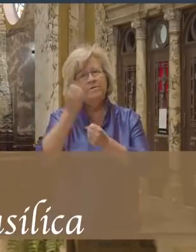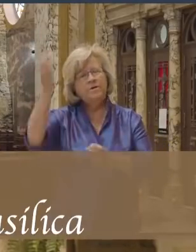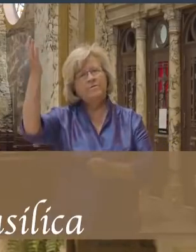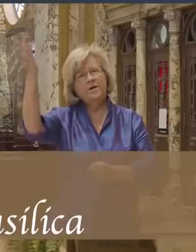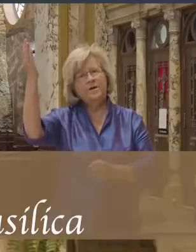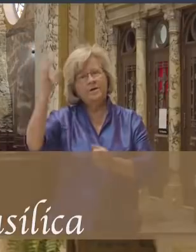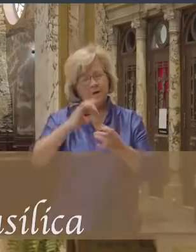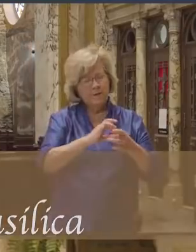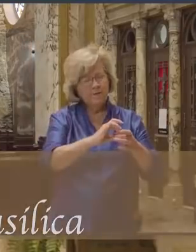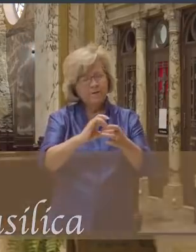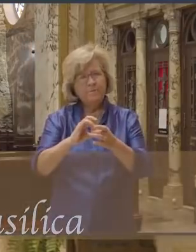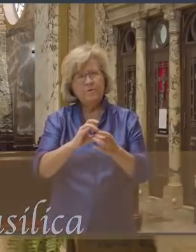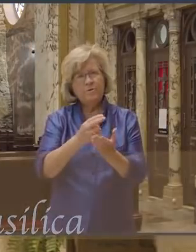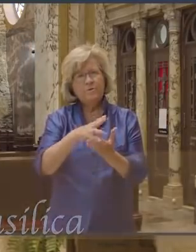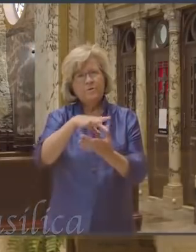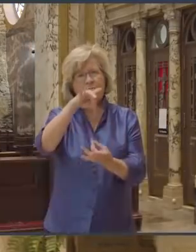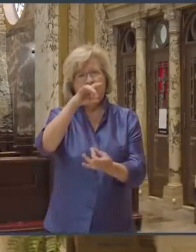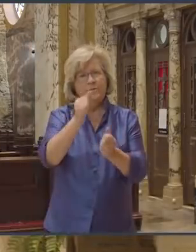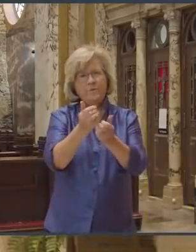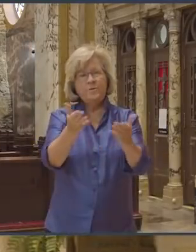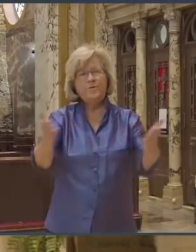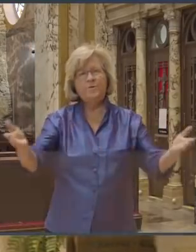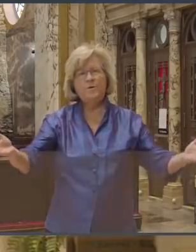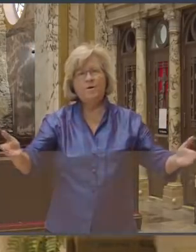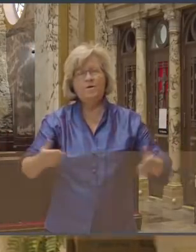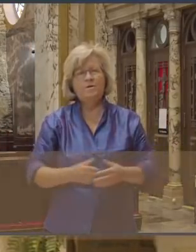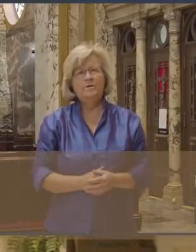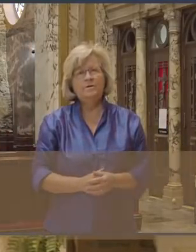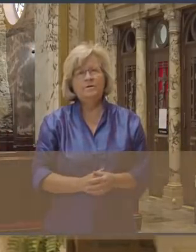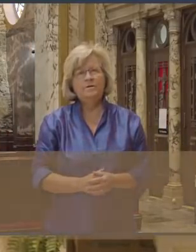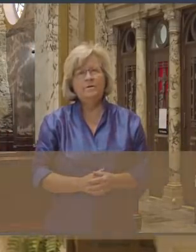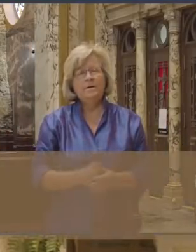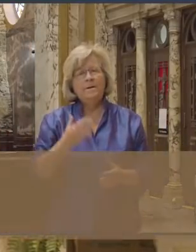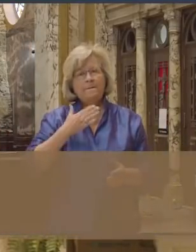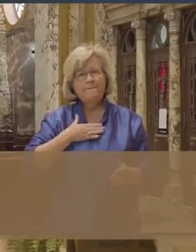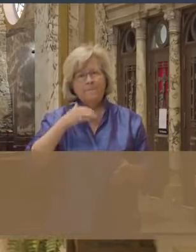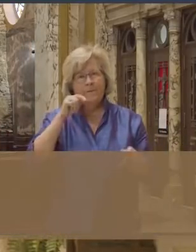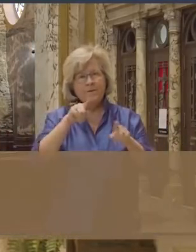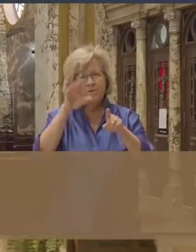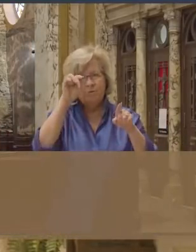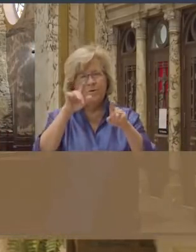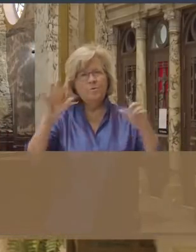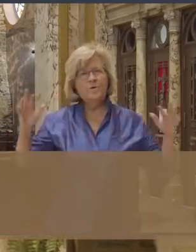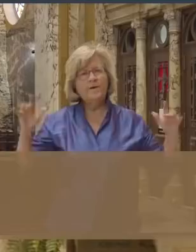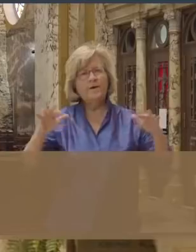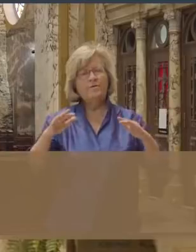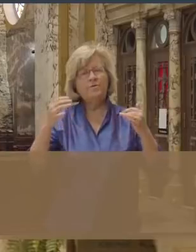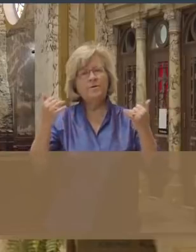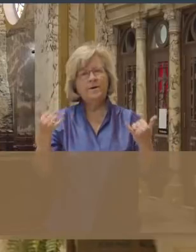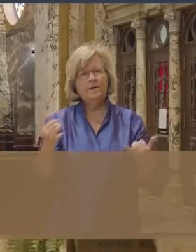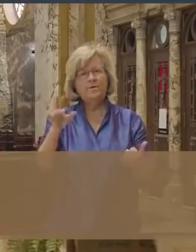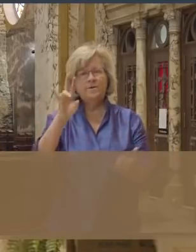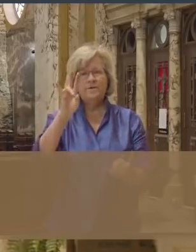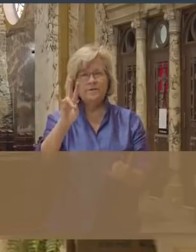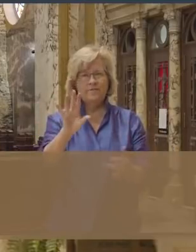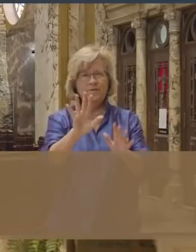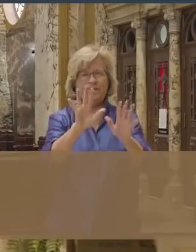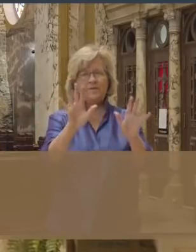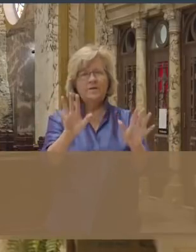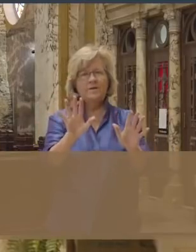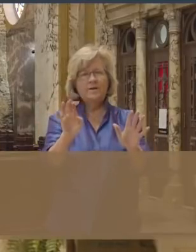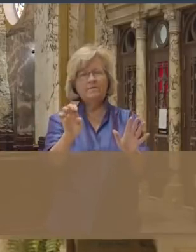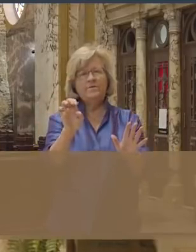the communion of the Holy Spirit be with you all. And with your spirit. My sisters and brothers, we gather now on the seventh Sunday of